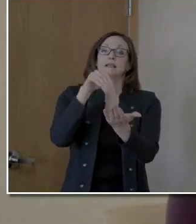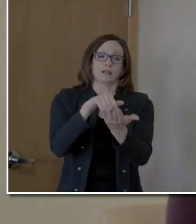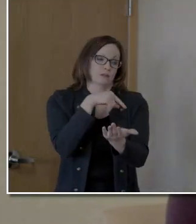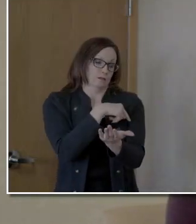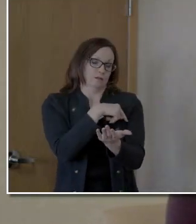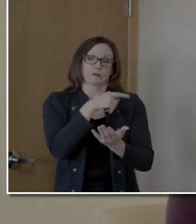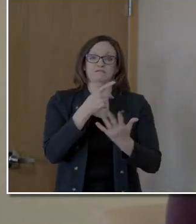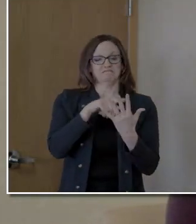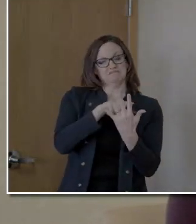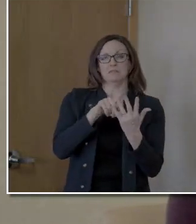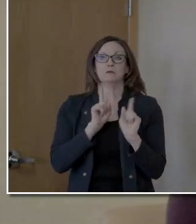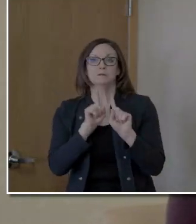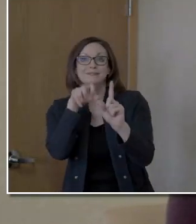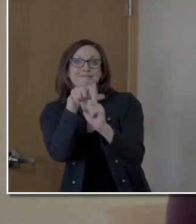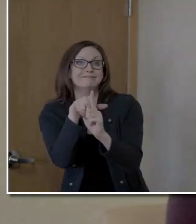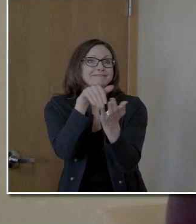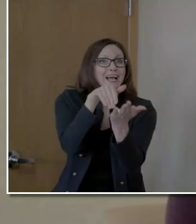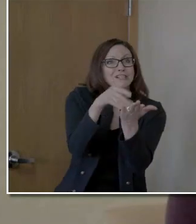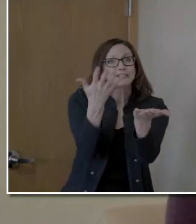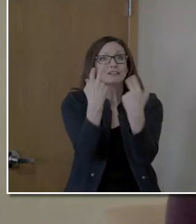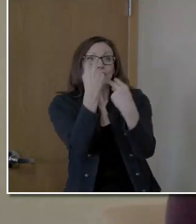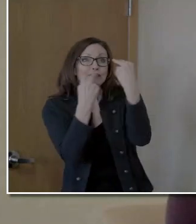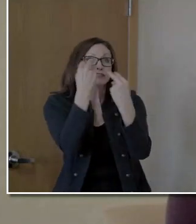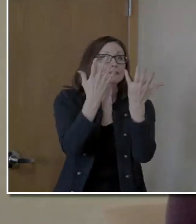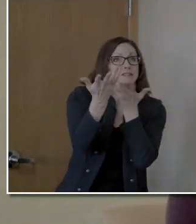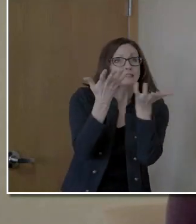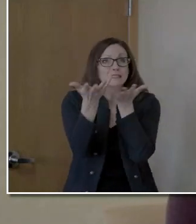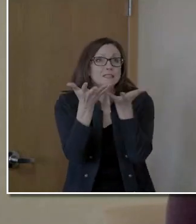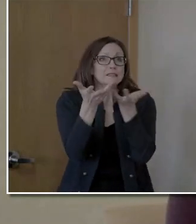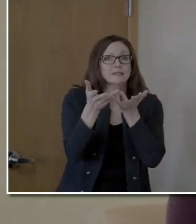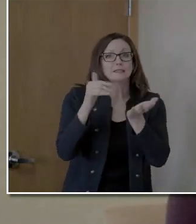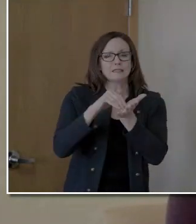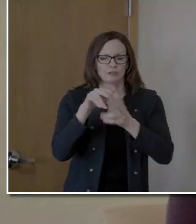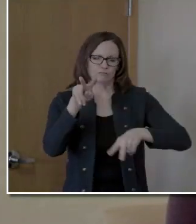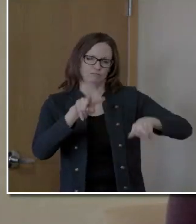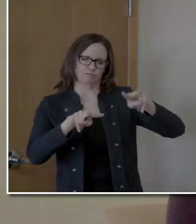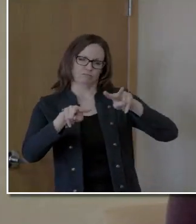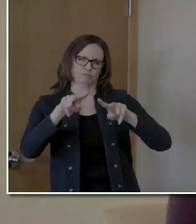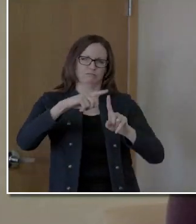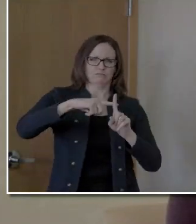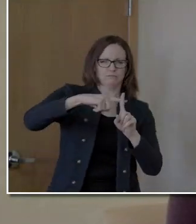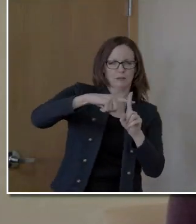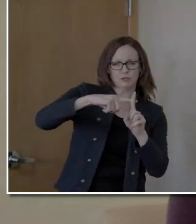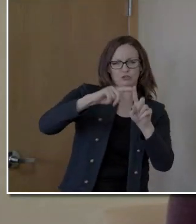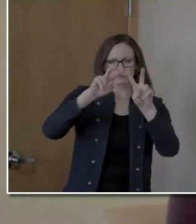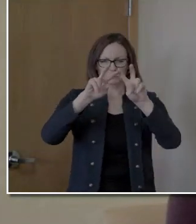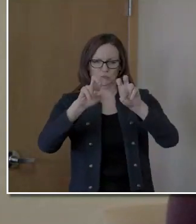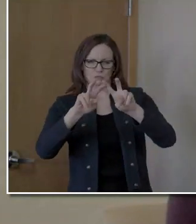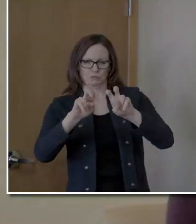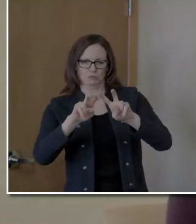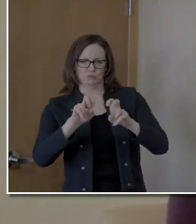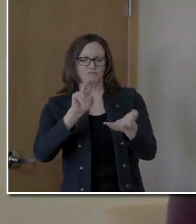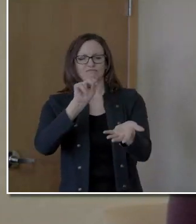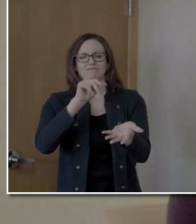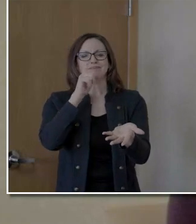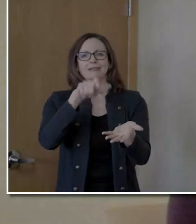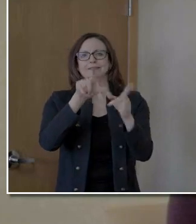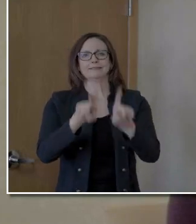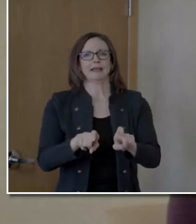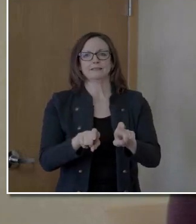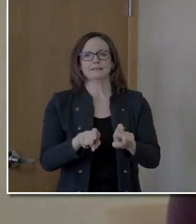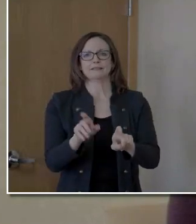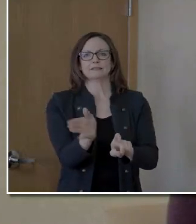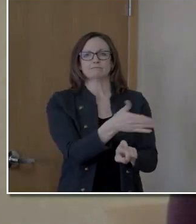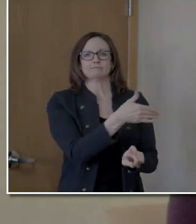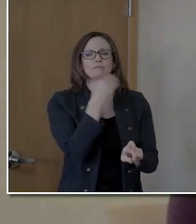With new cases sort of plateauing, the focus on reopening the state, I'm wondering if you could talk about the plans to keep some